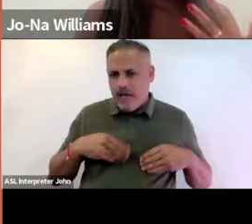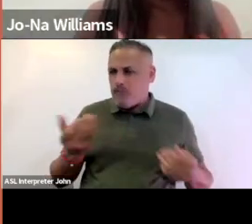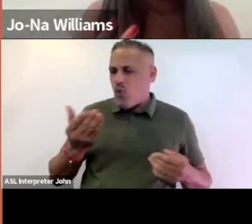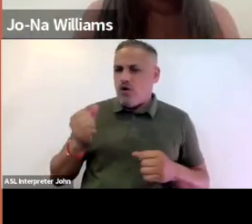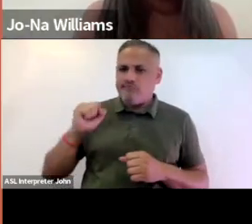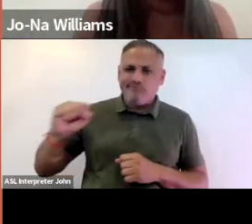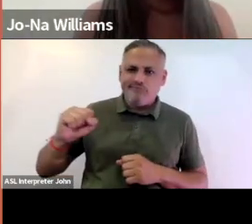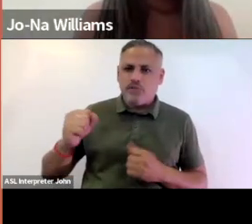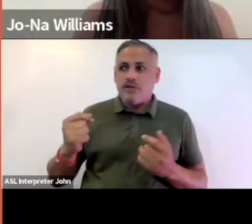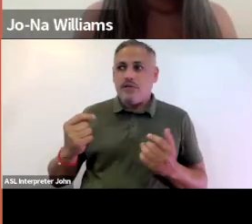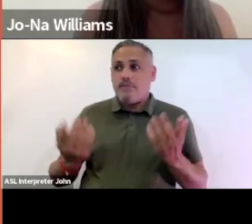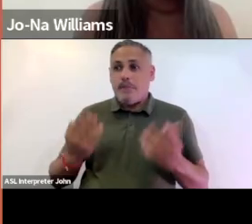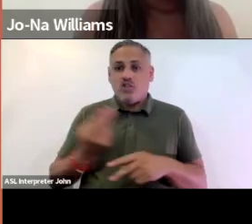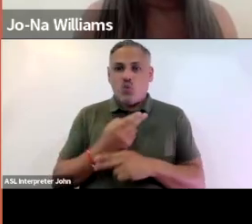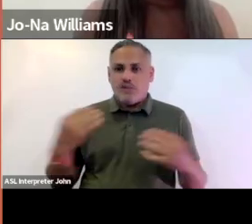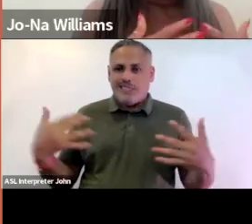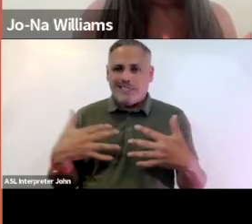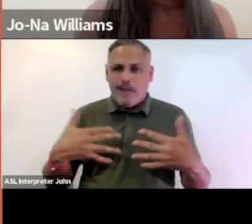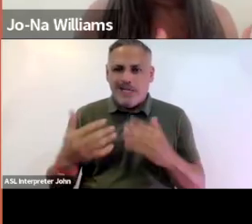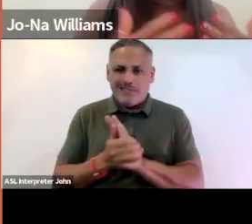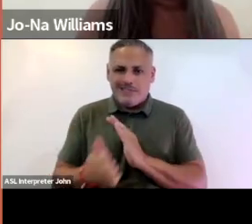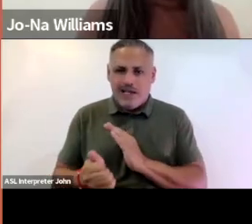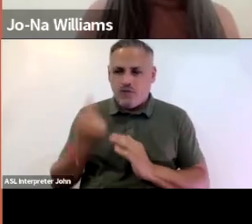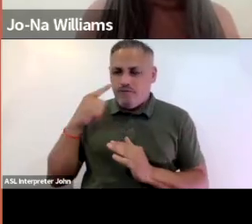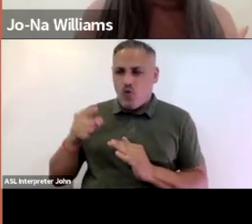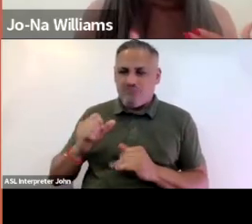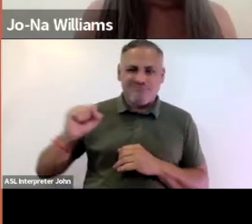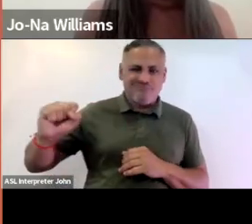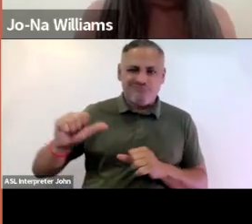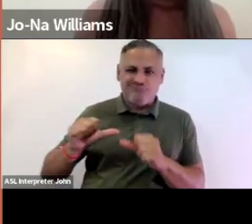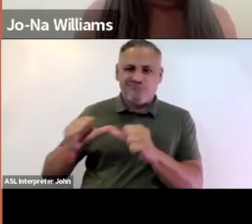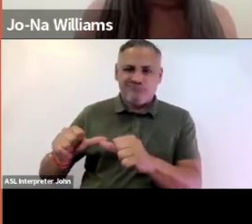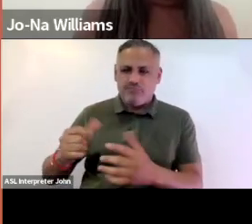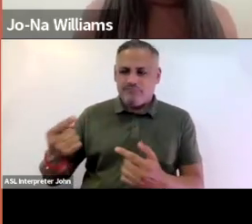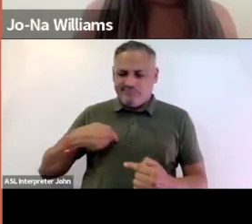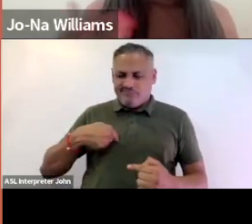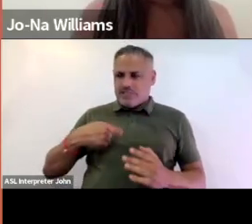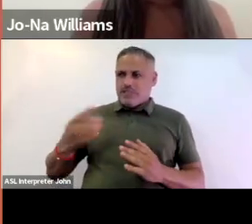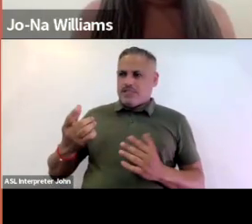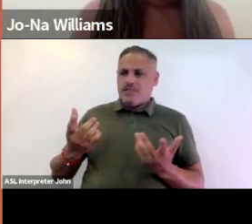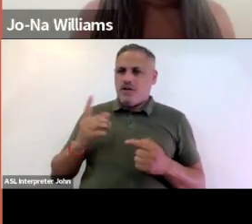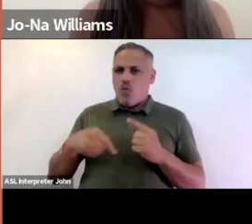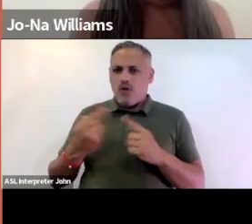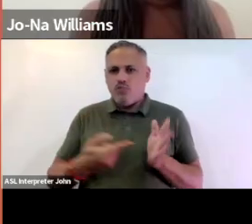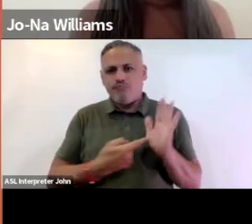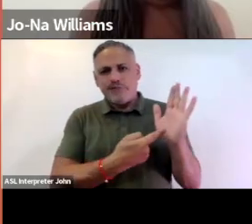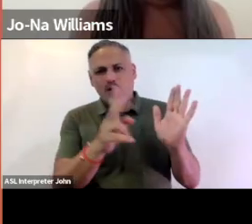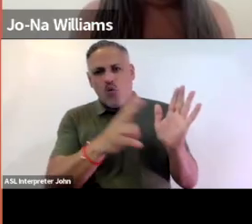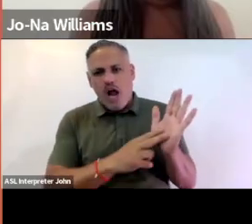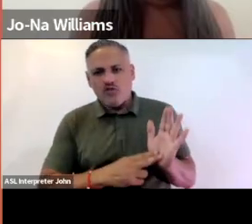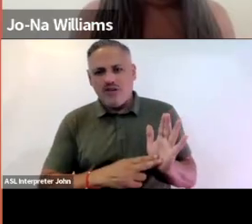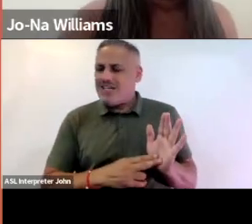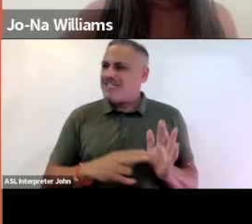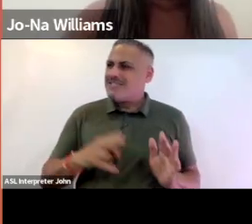certain intimidation tactics to push back at you when you present